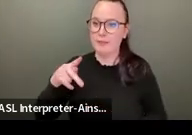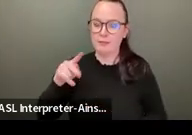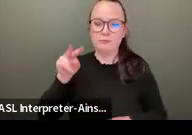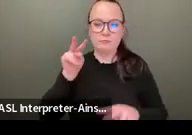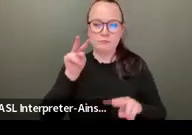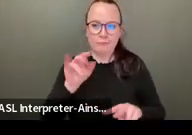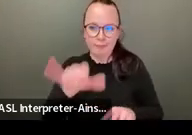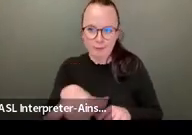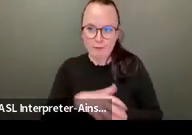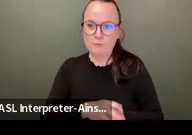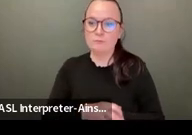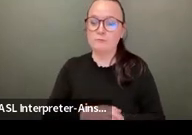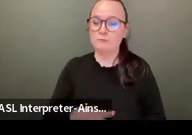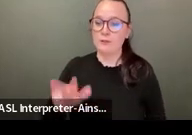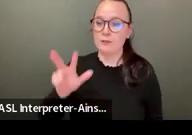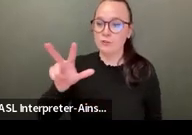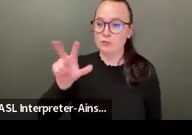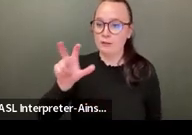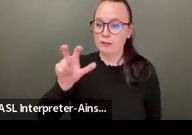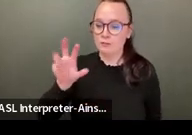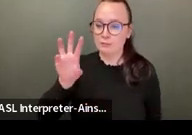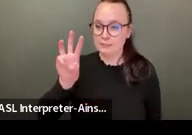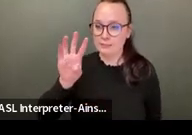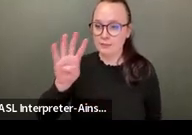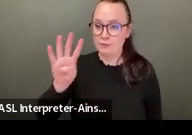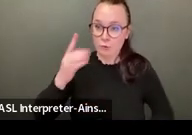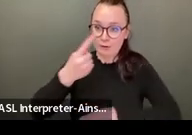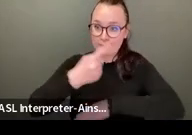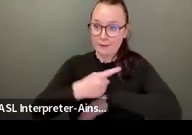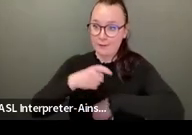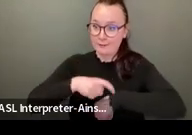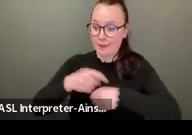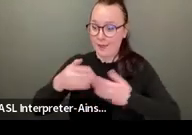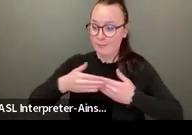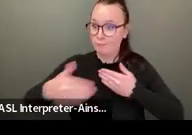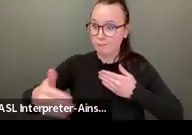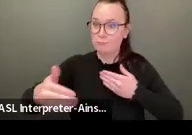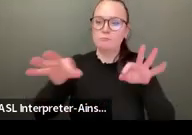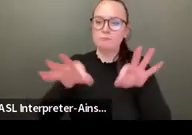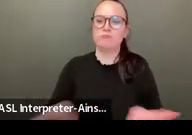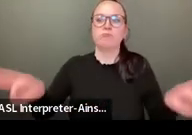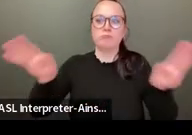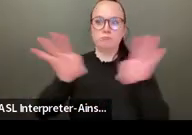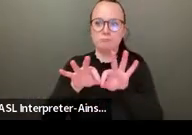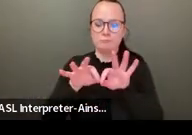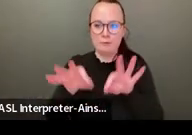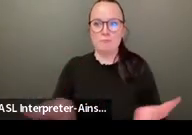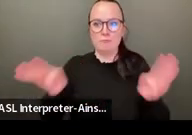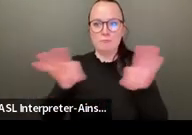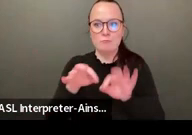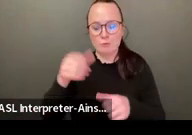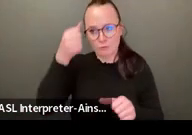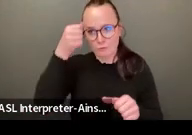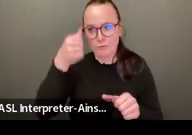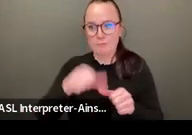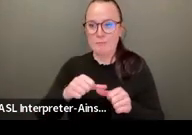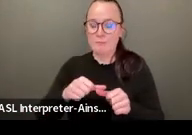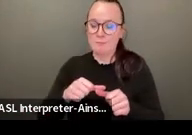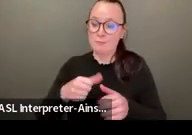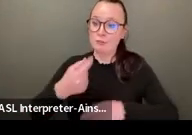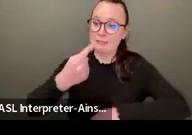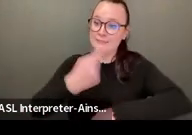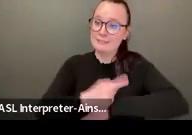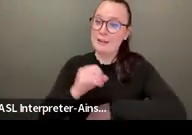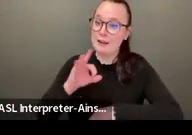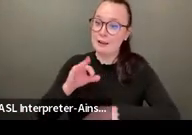That 364 day timeline is very important. And it's important to remember that the date of the annual